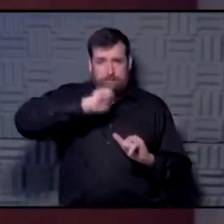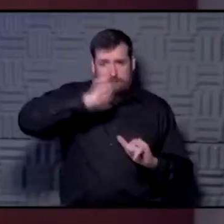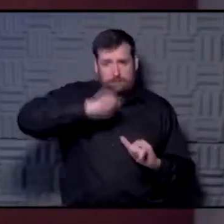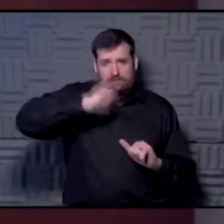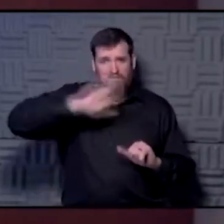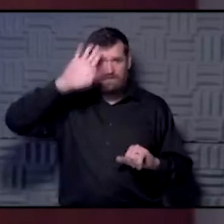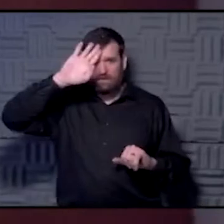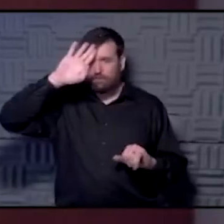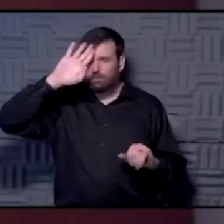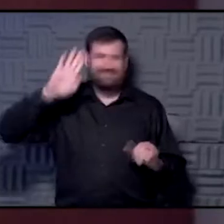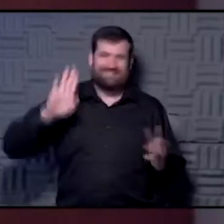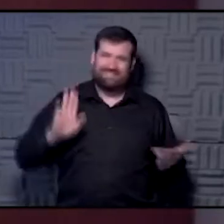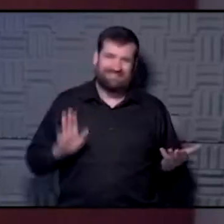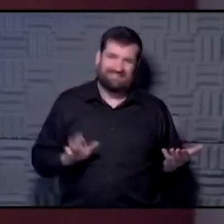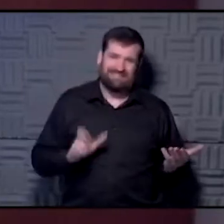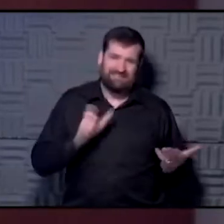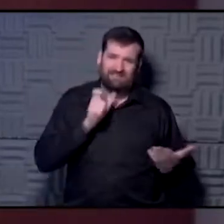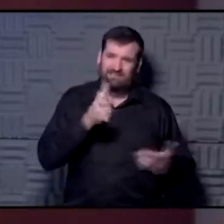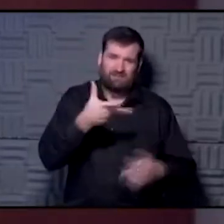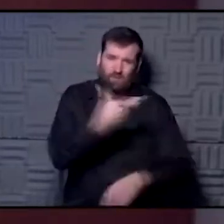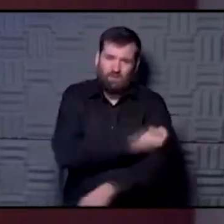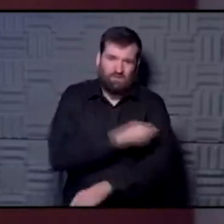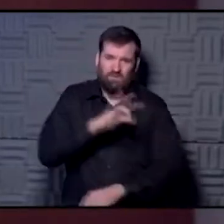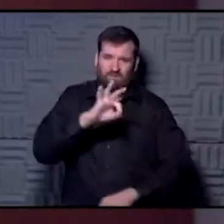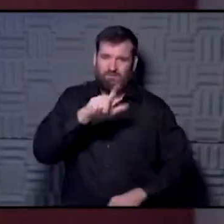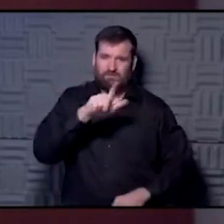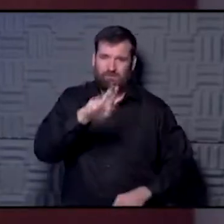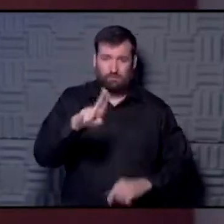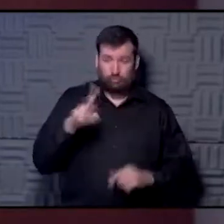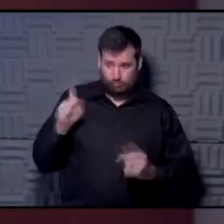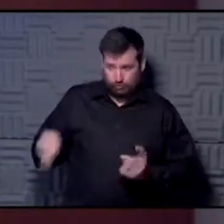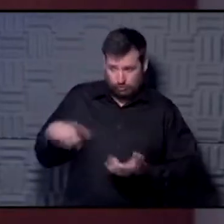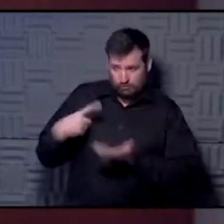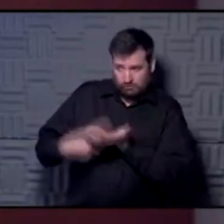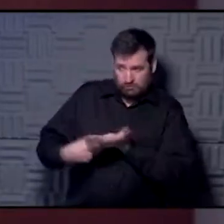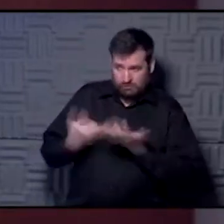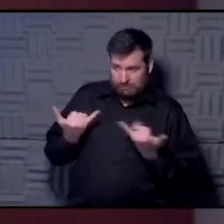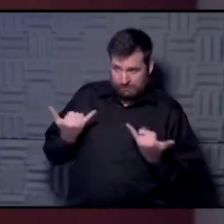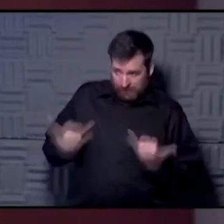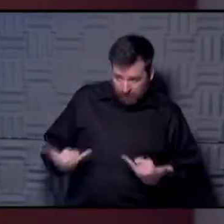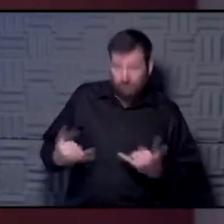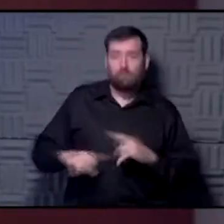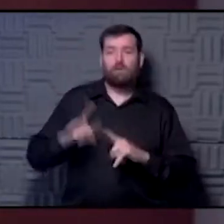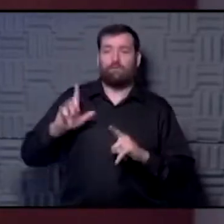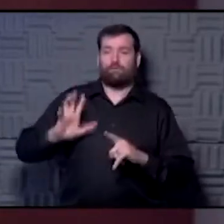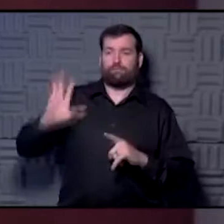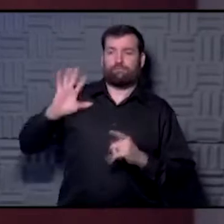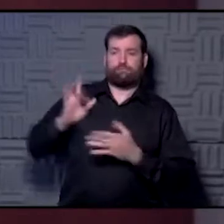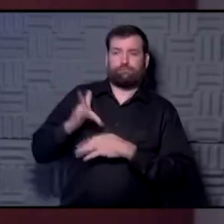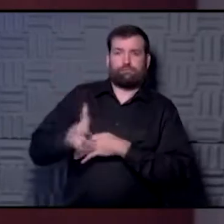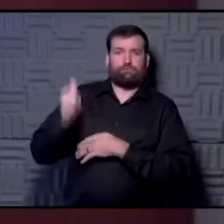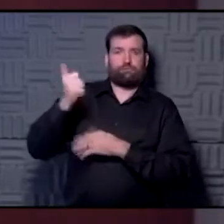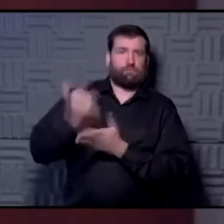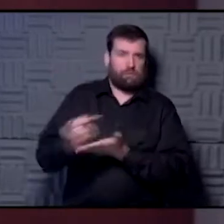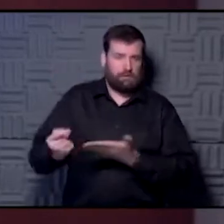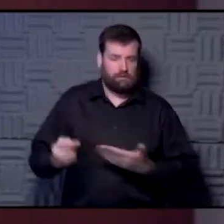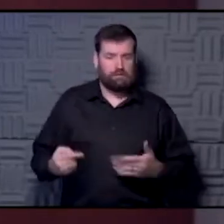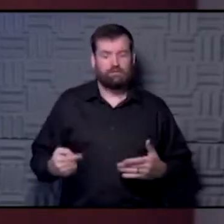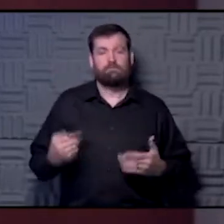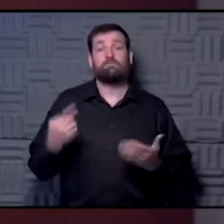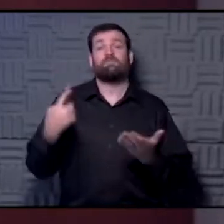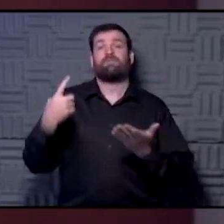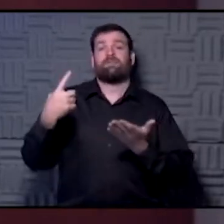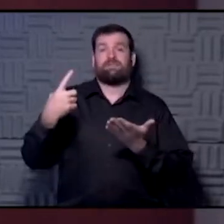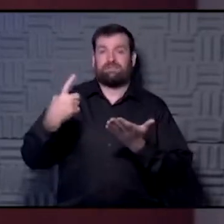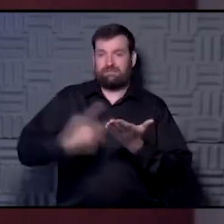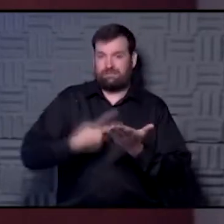a good time to get a flu shot. And I don't know if we should talk about it now, but I know there was a question earlier in the week about sometimes you